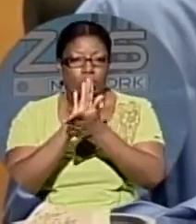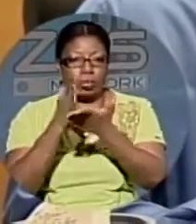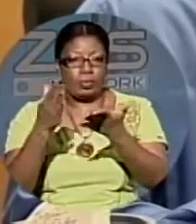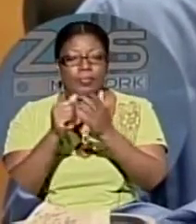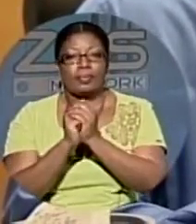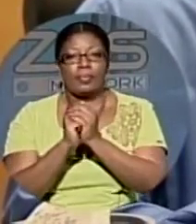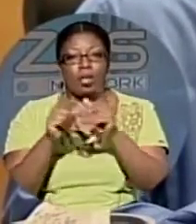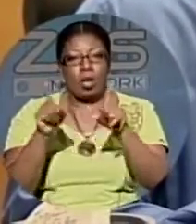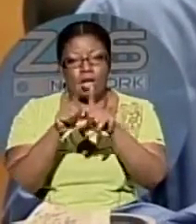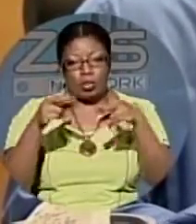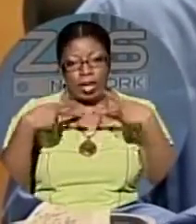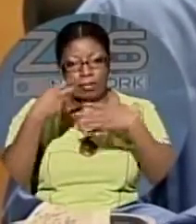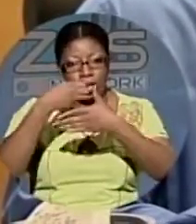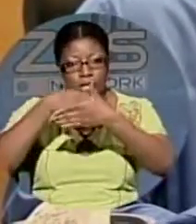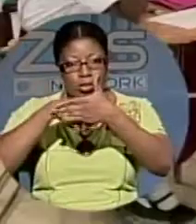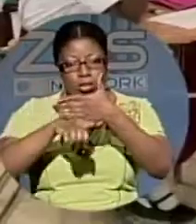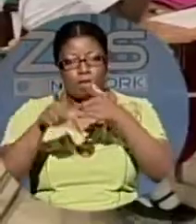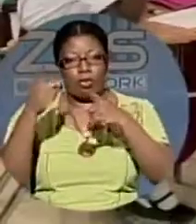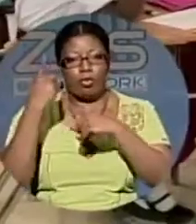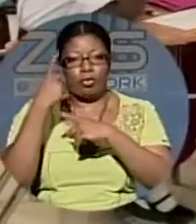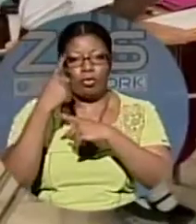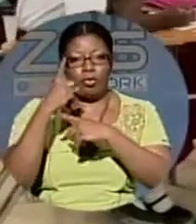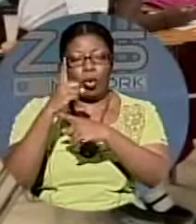place access for handicapped students.